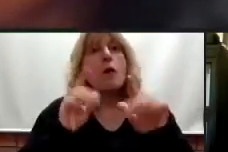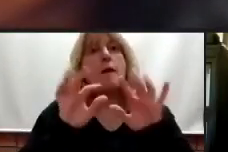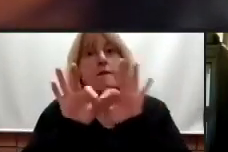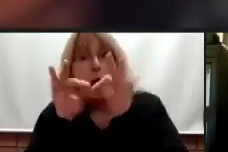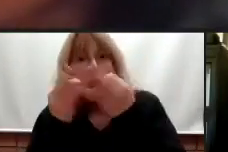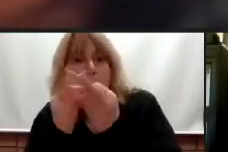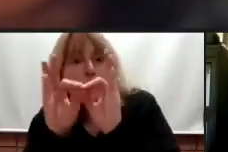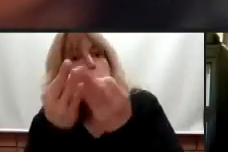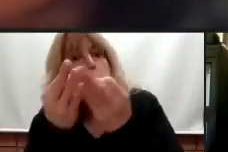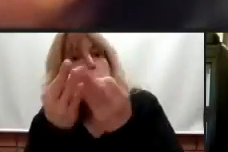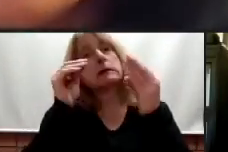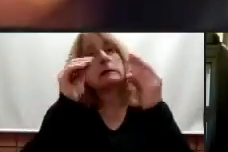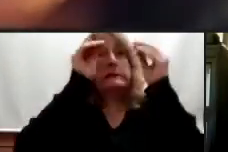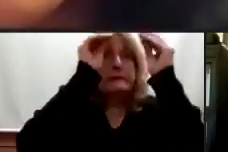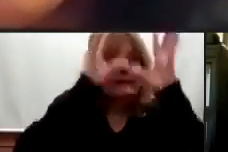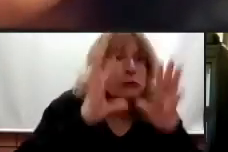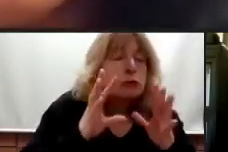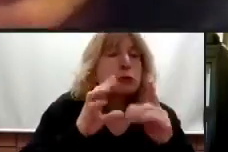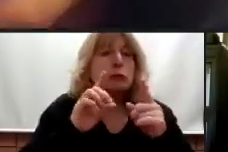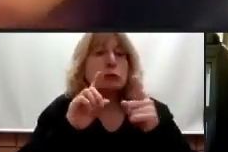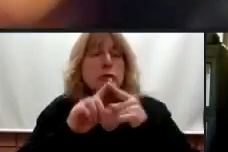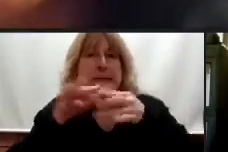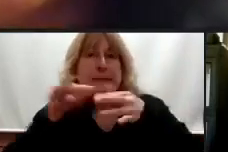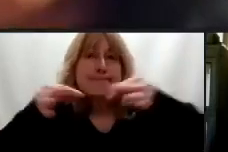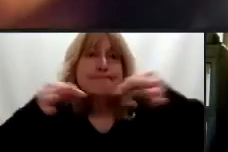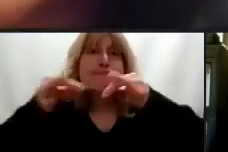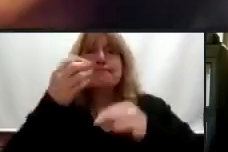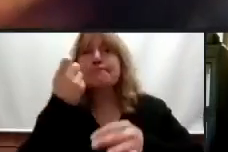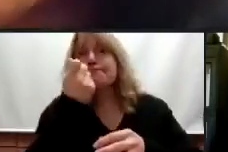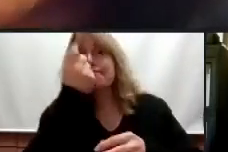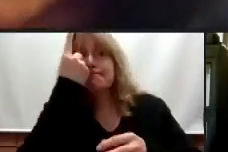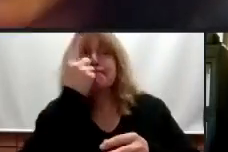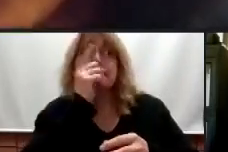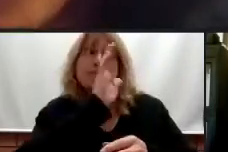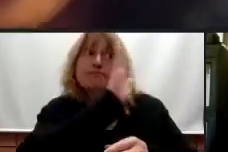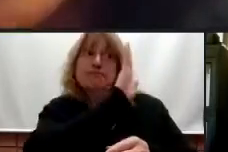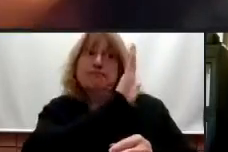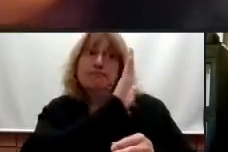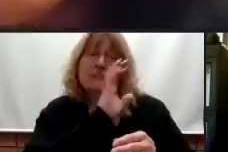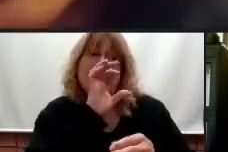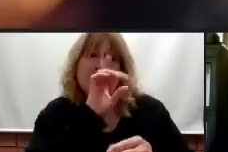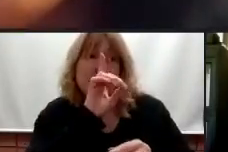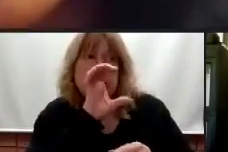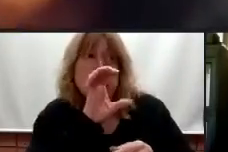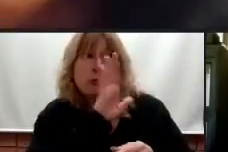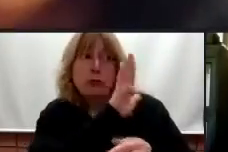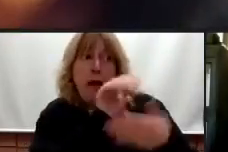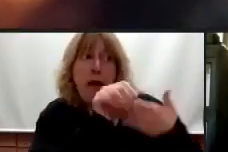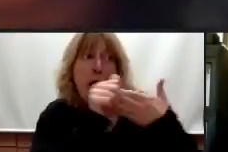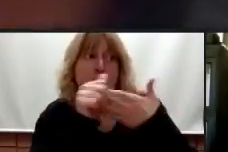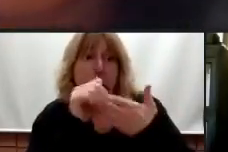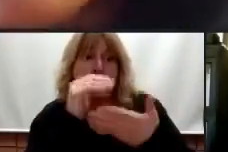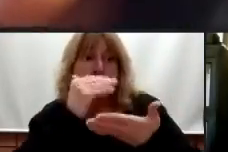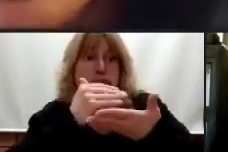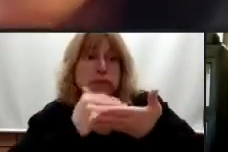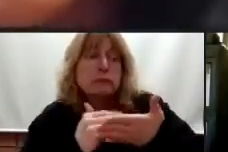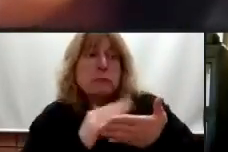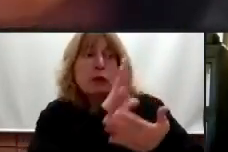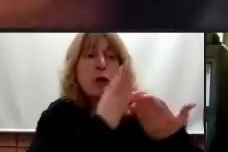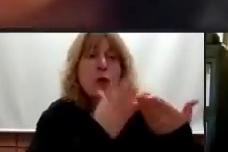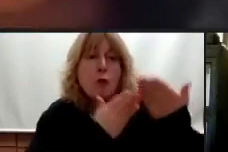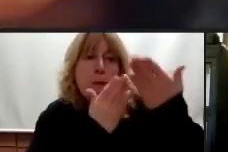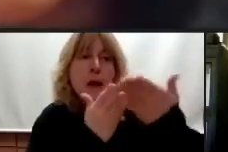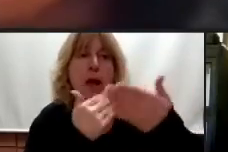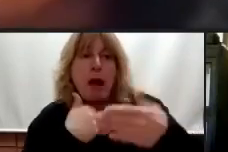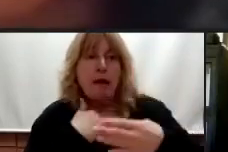understanding, you know, the changes in the guidelines and the recommendations. So where we started, we believe unless something changes